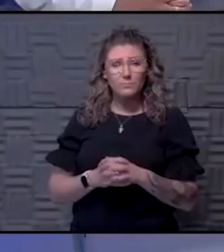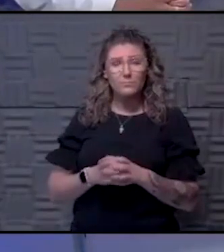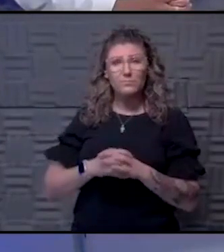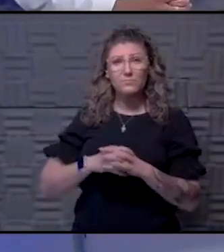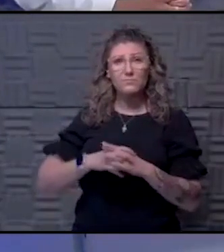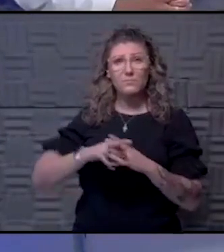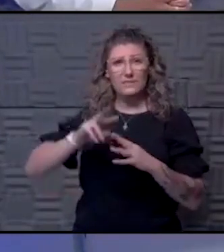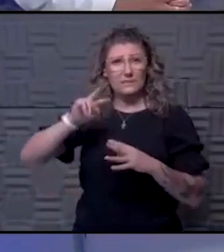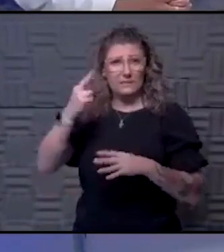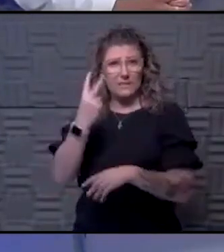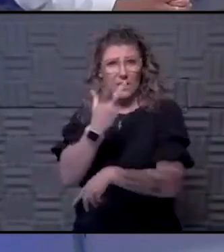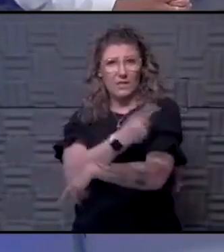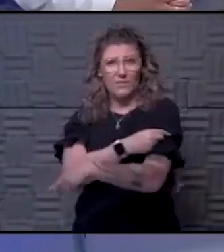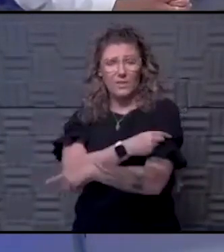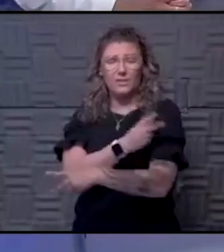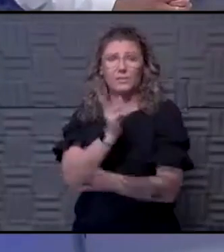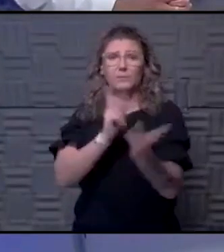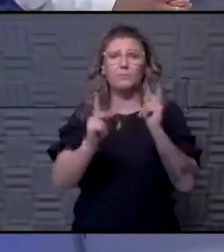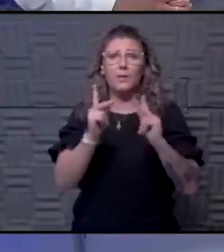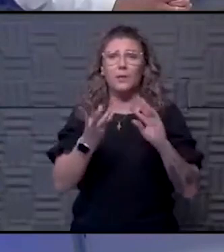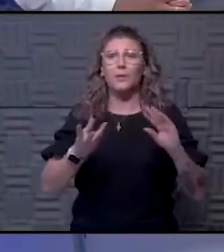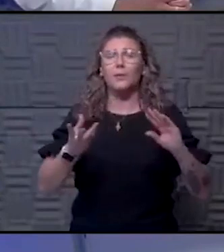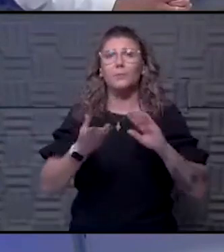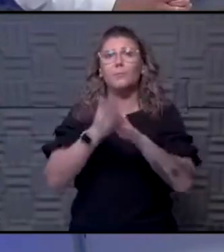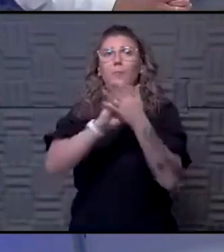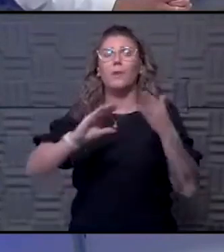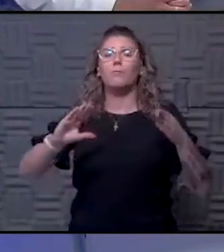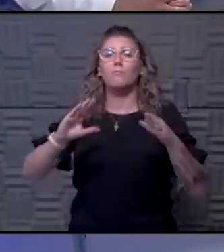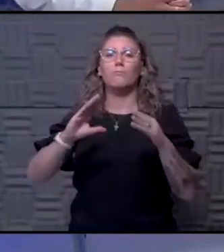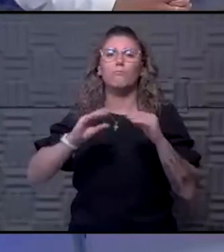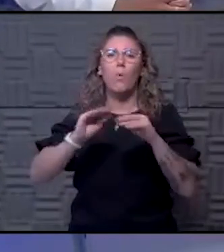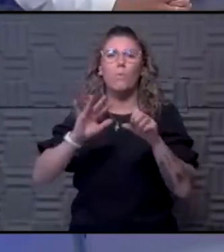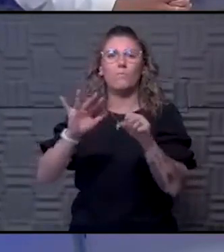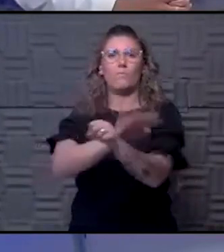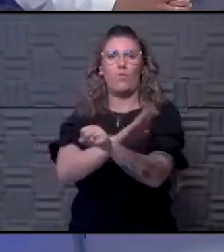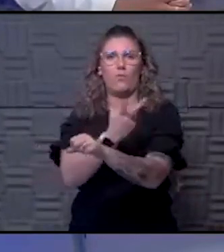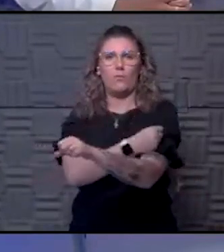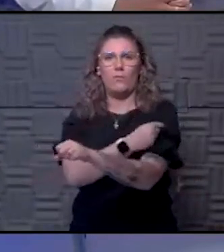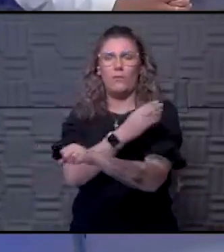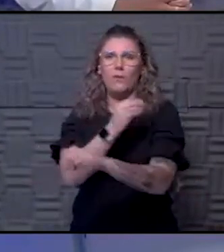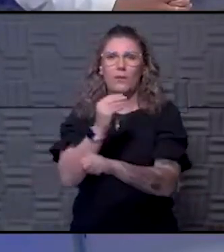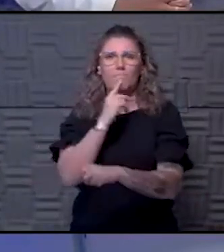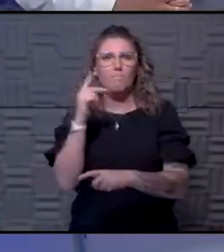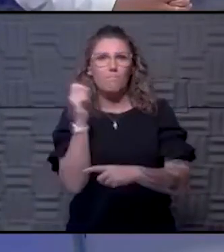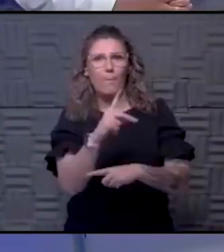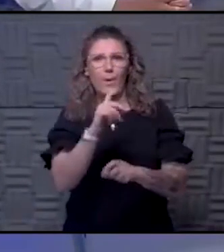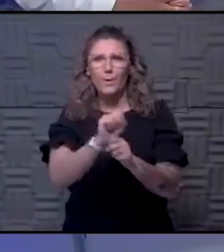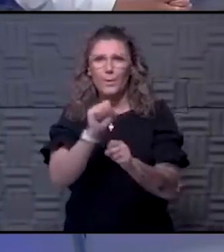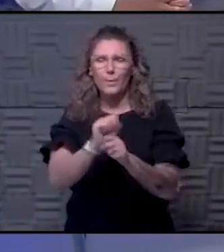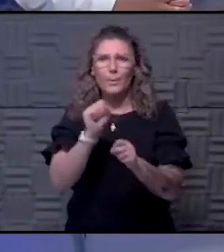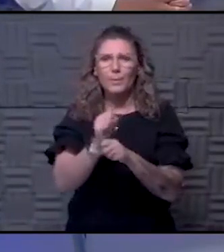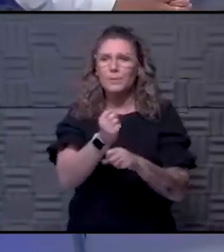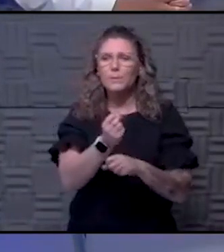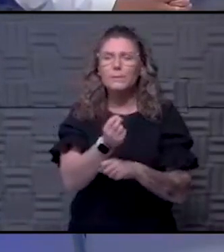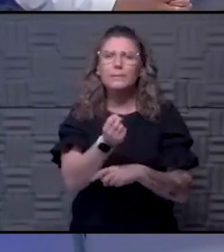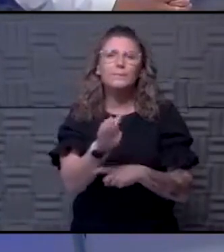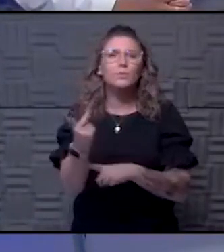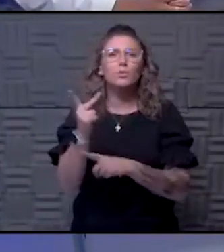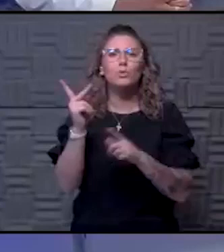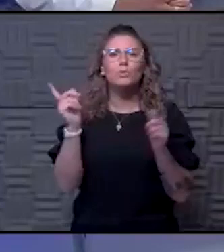vaccine, and as more people become "quote unquote" fully vaccinated and potentially head back to work, some of the small businesses around here that